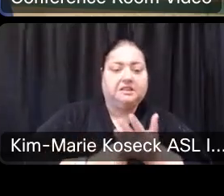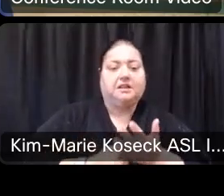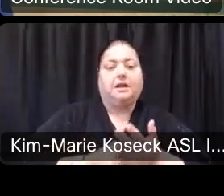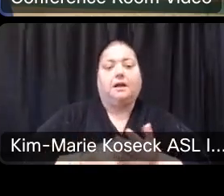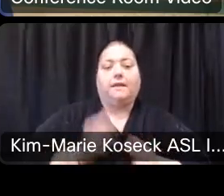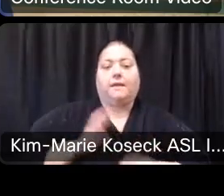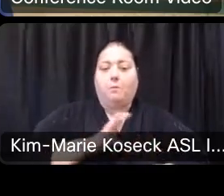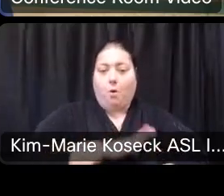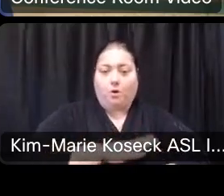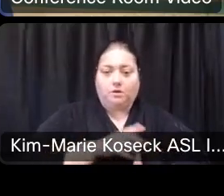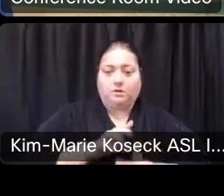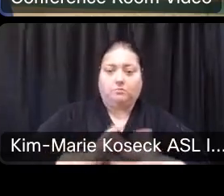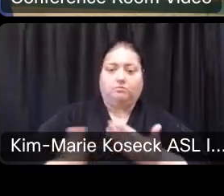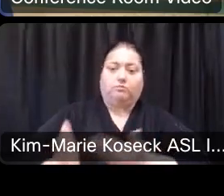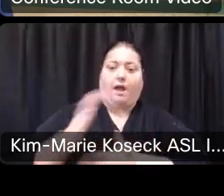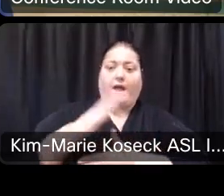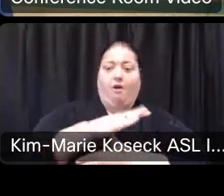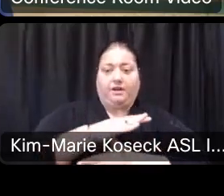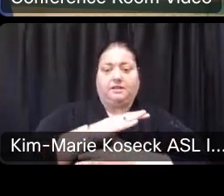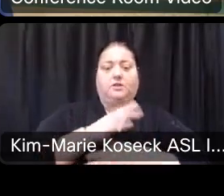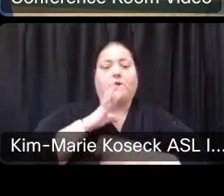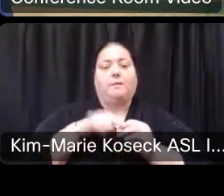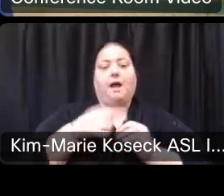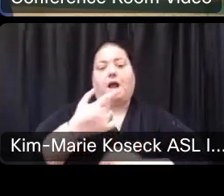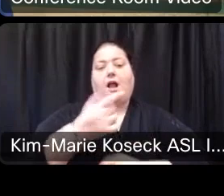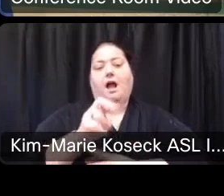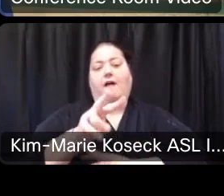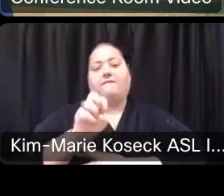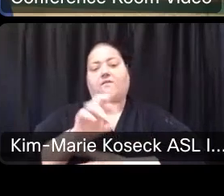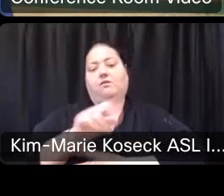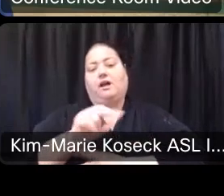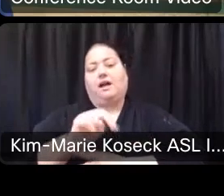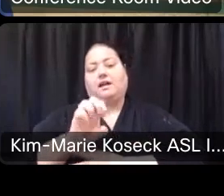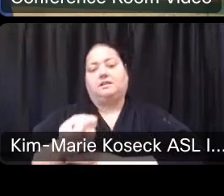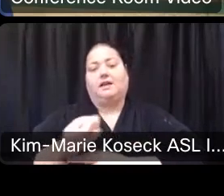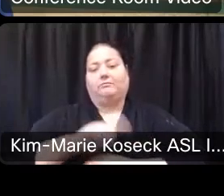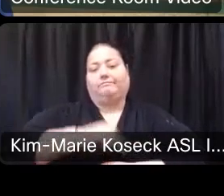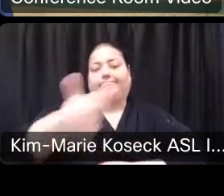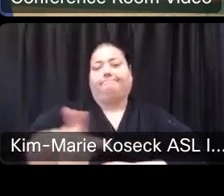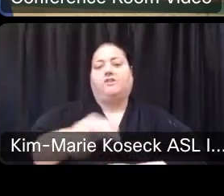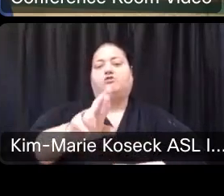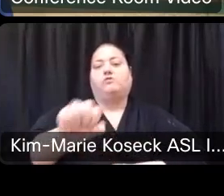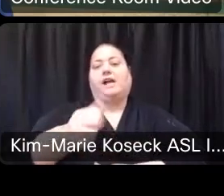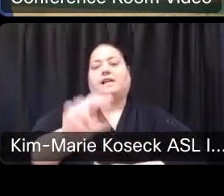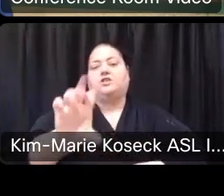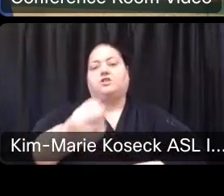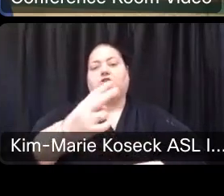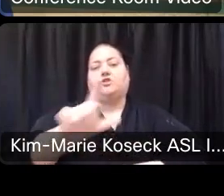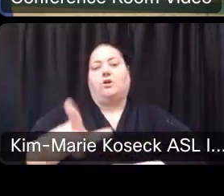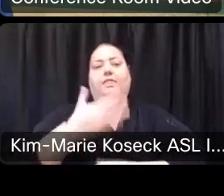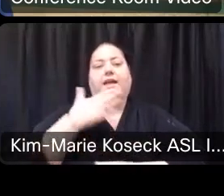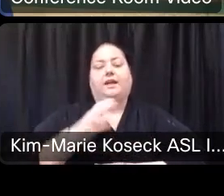priorities, we did talk about governance last time, and I think I'm turning it over probably to you, Rachel, to talk about the work on that. Thank you,